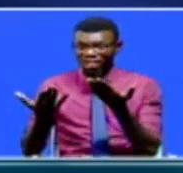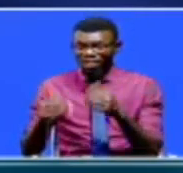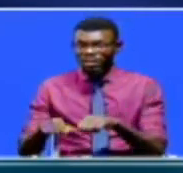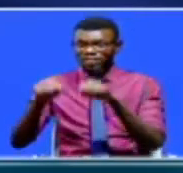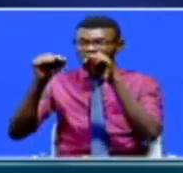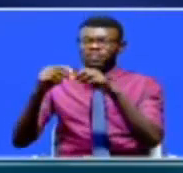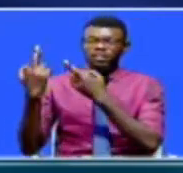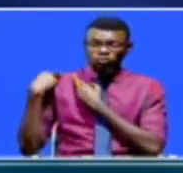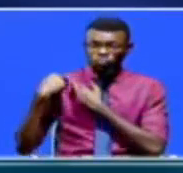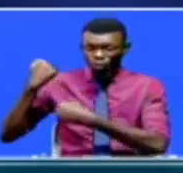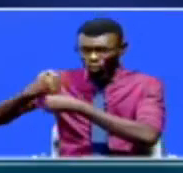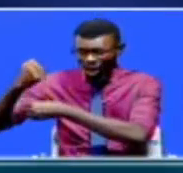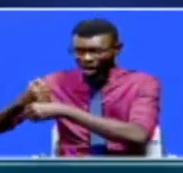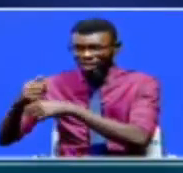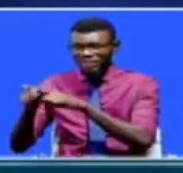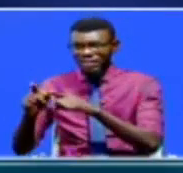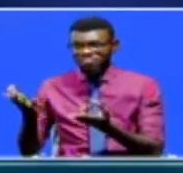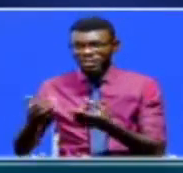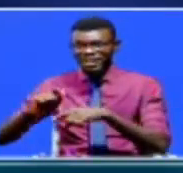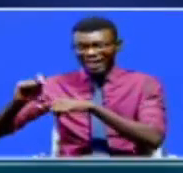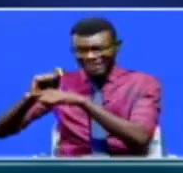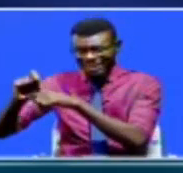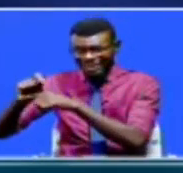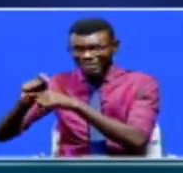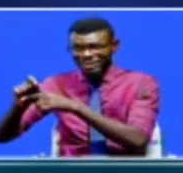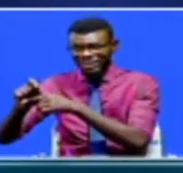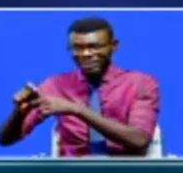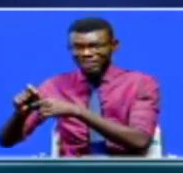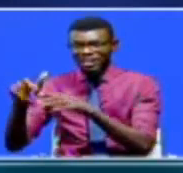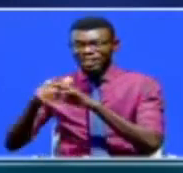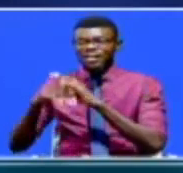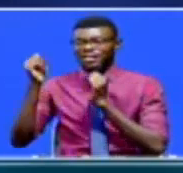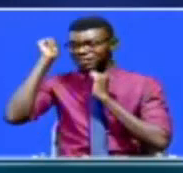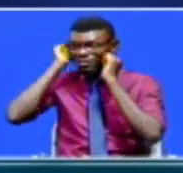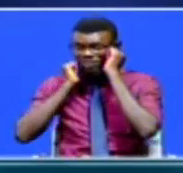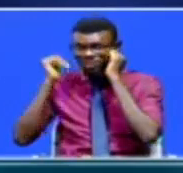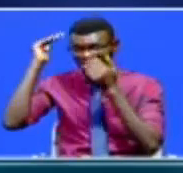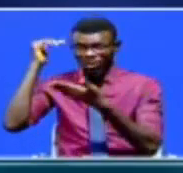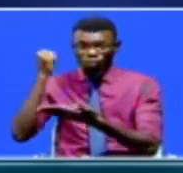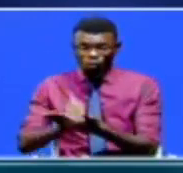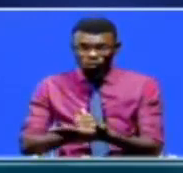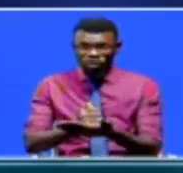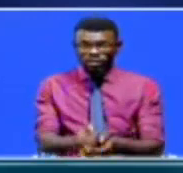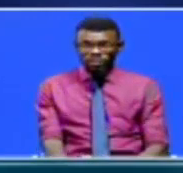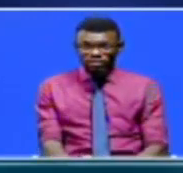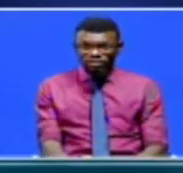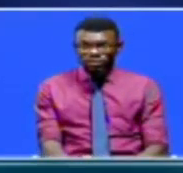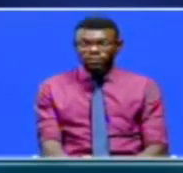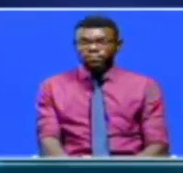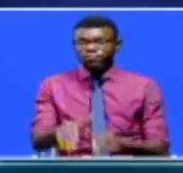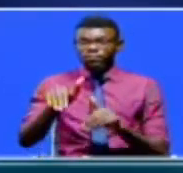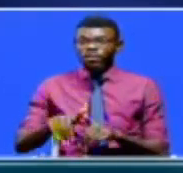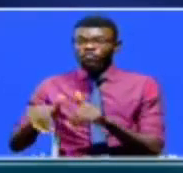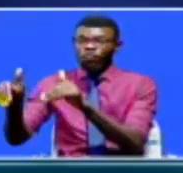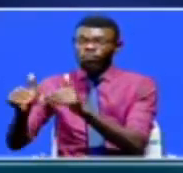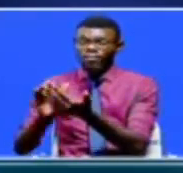plans, doctrine and training at the defense headquarters. And in line with the recommendation